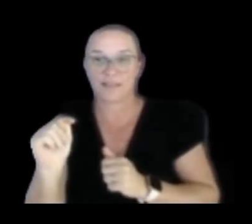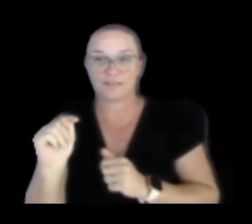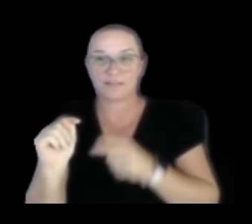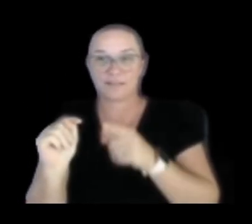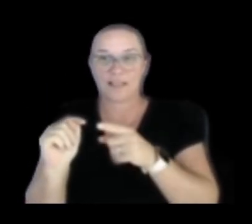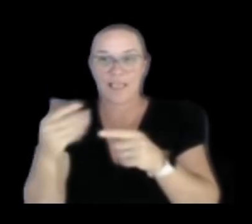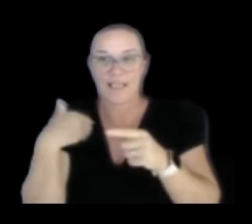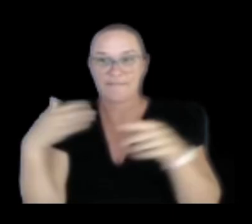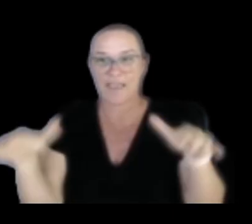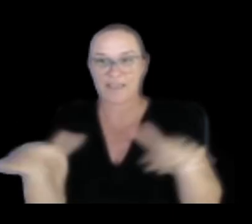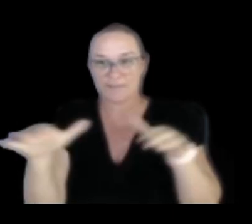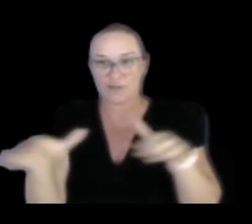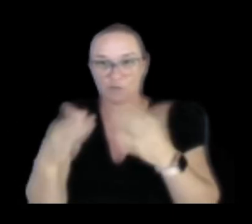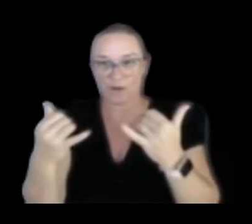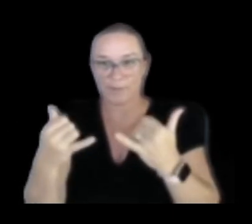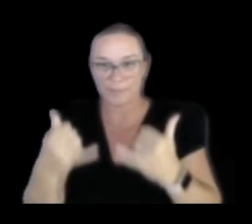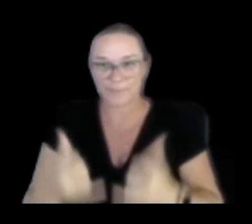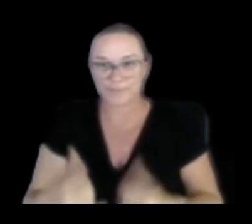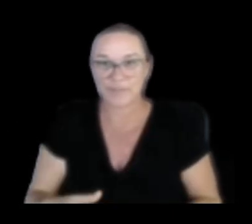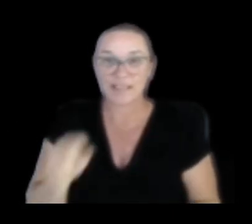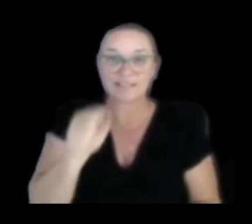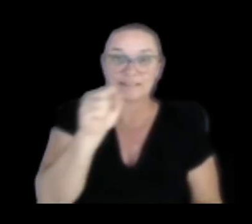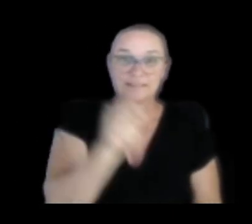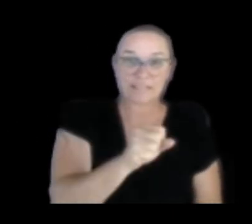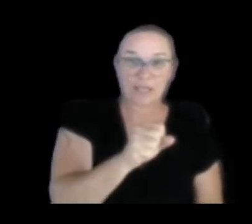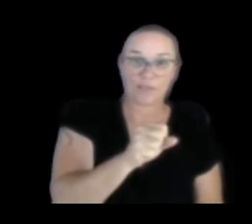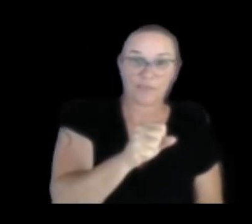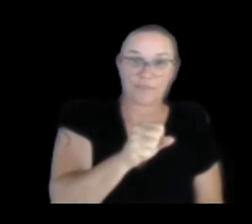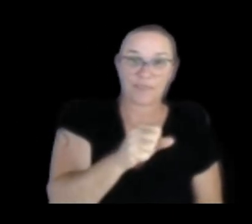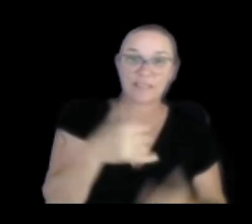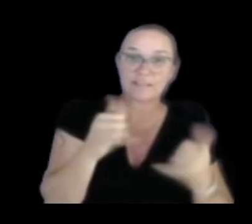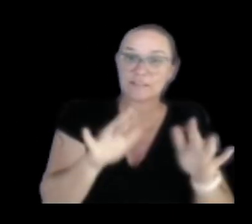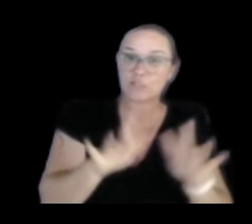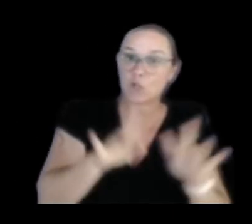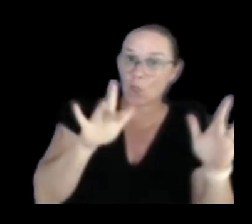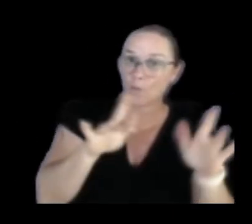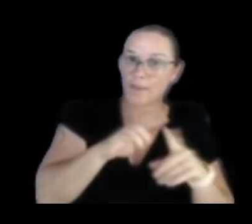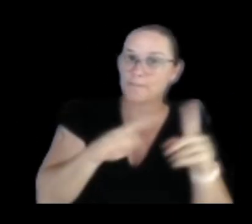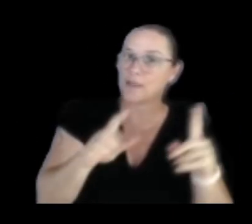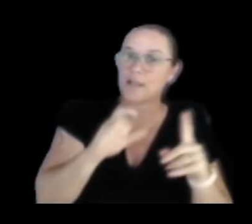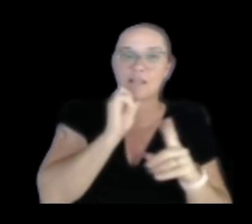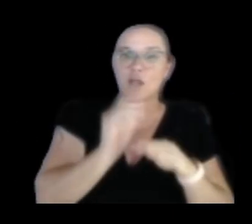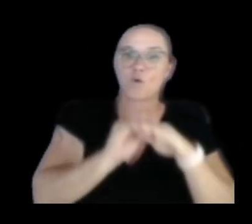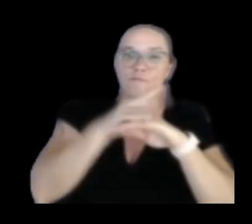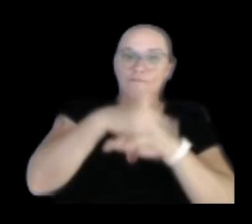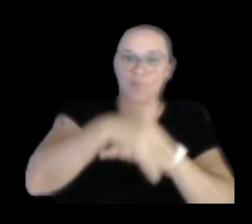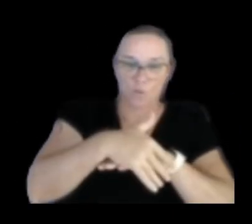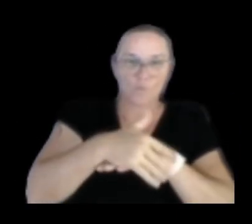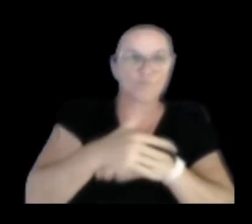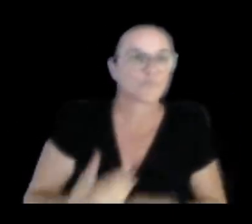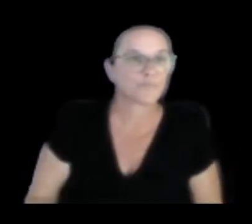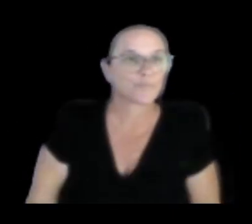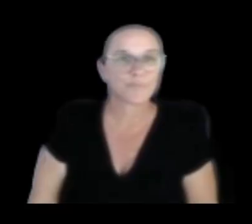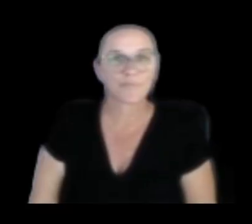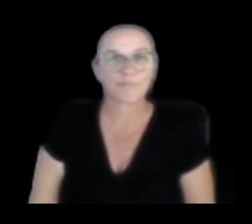one with activity presently, and the south vent still glowing, but presently not overflowing.